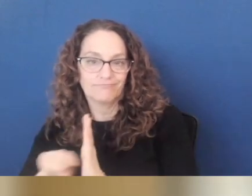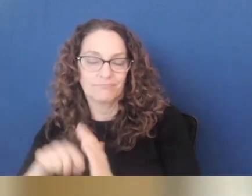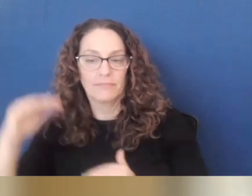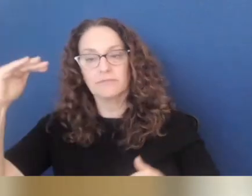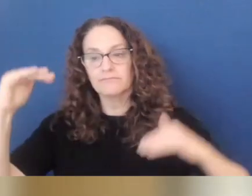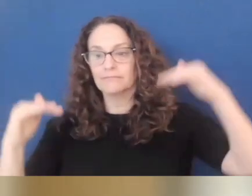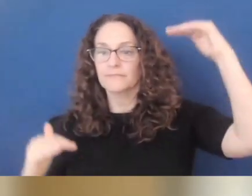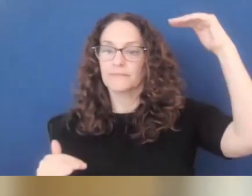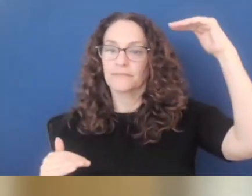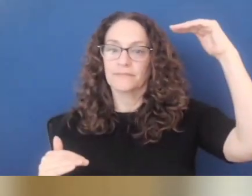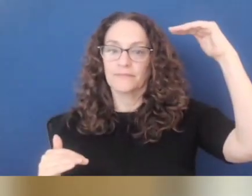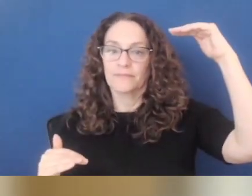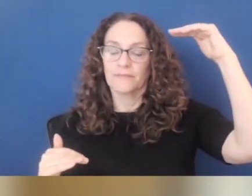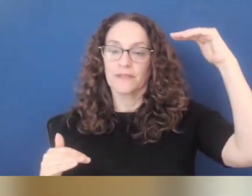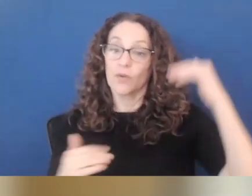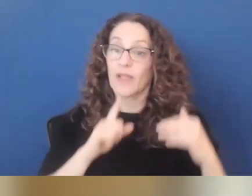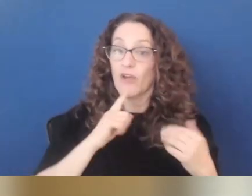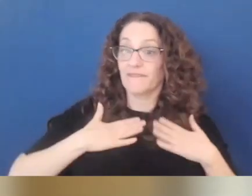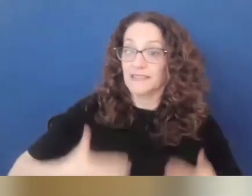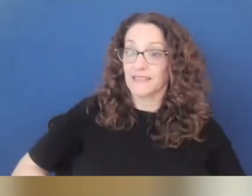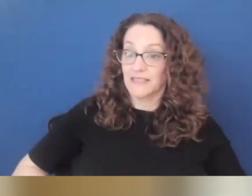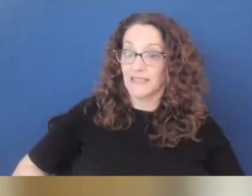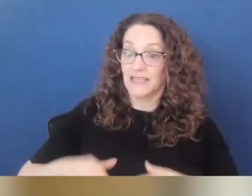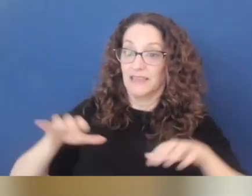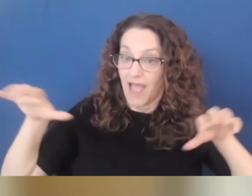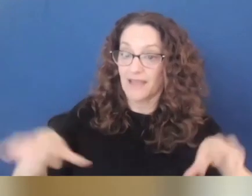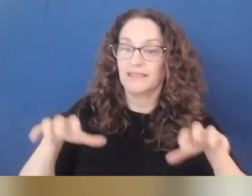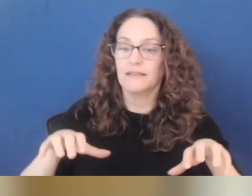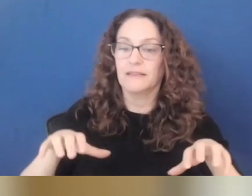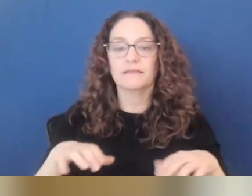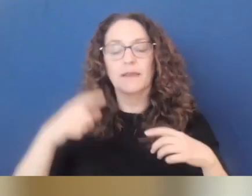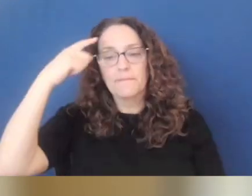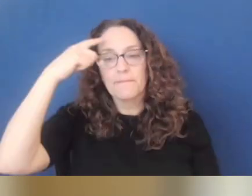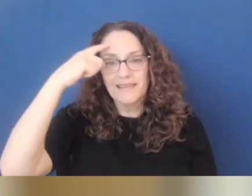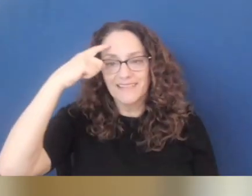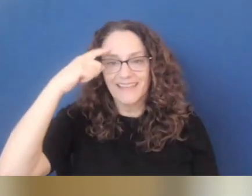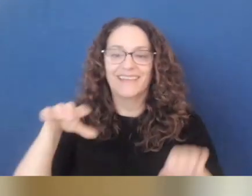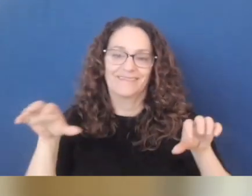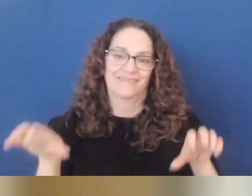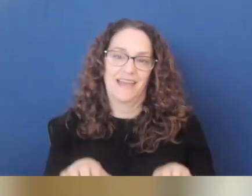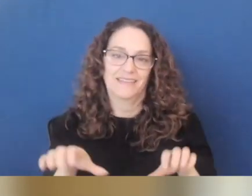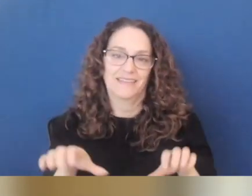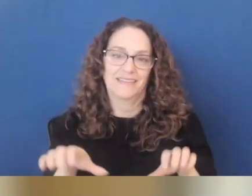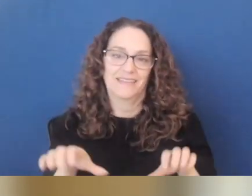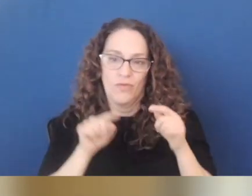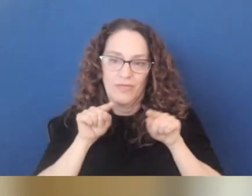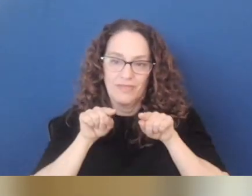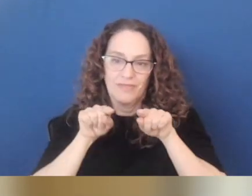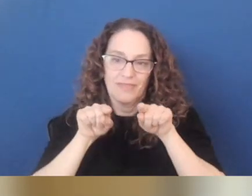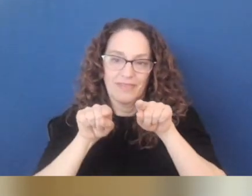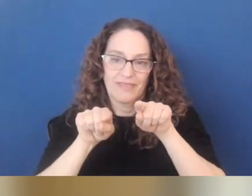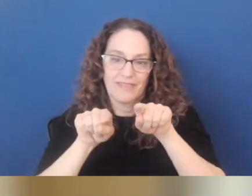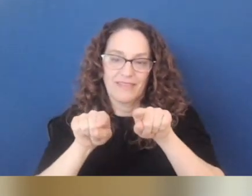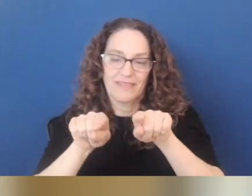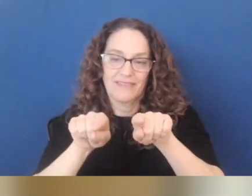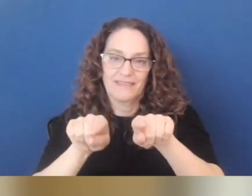but also mentally acting according to our virtues, our aspirations, our values.